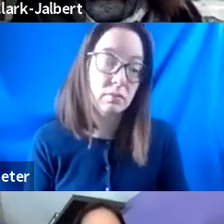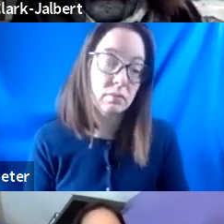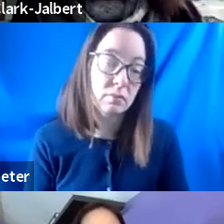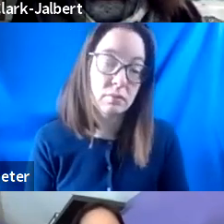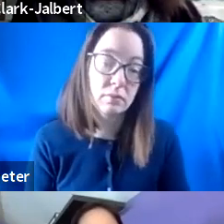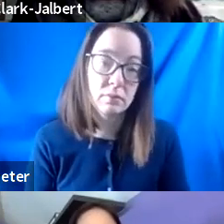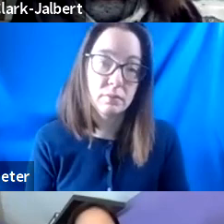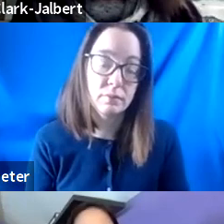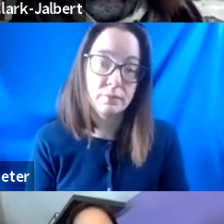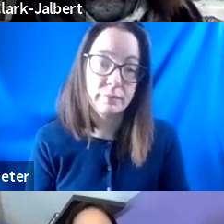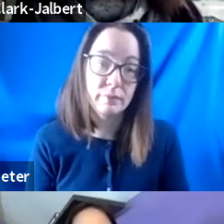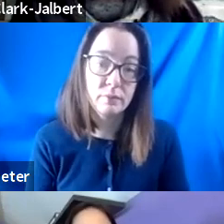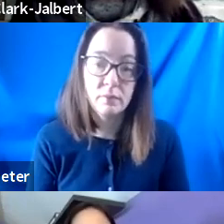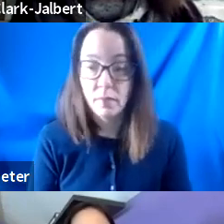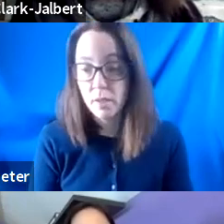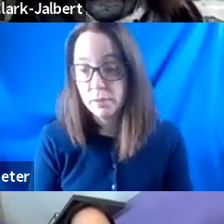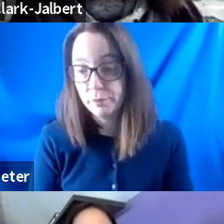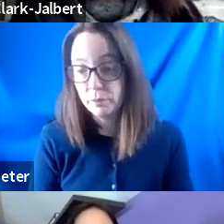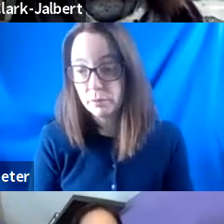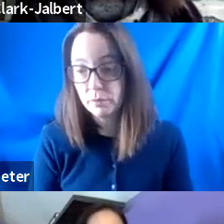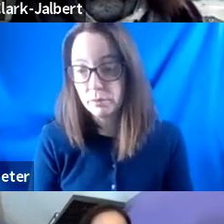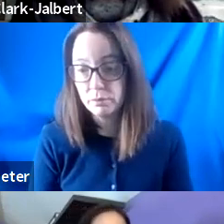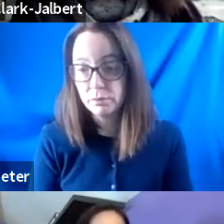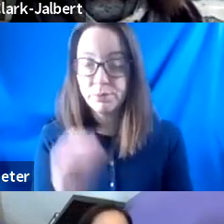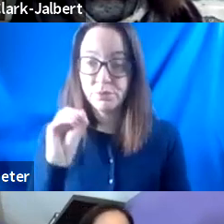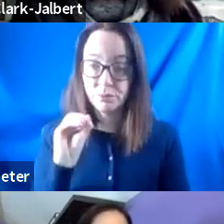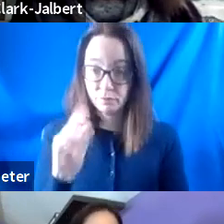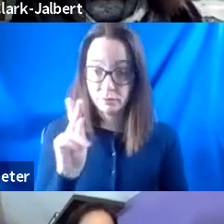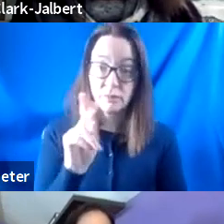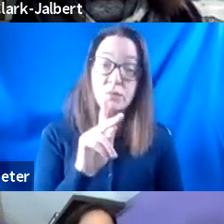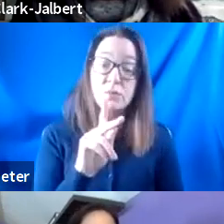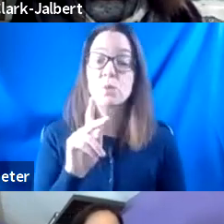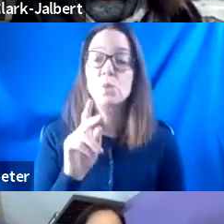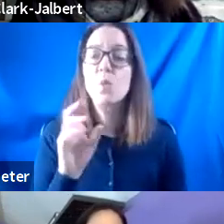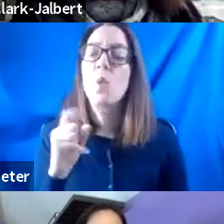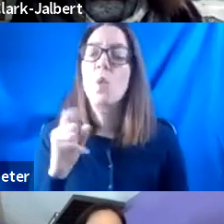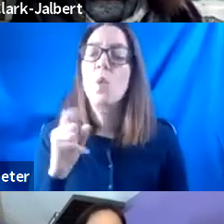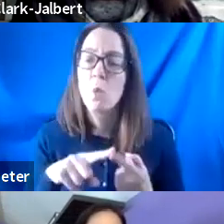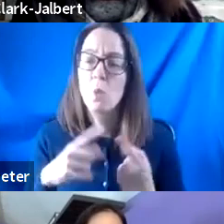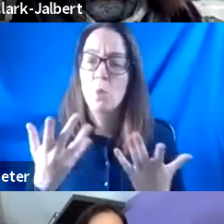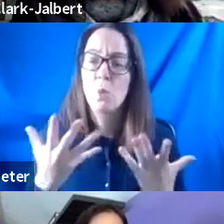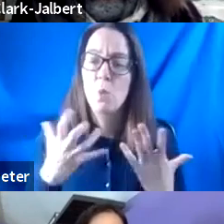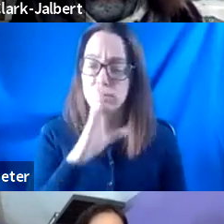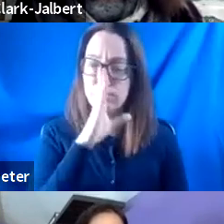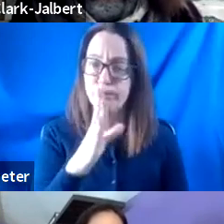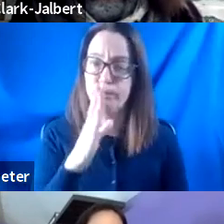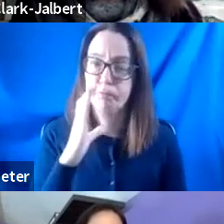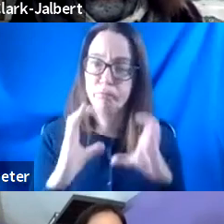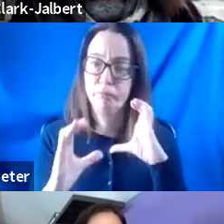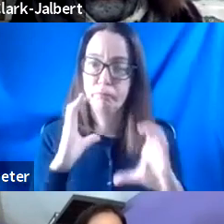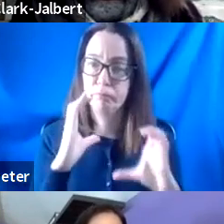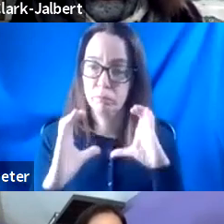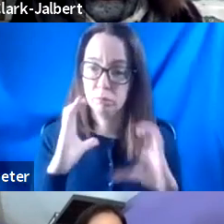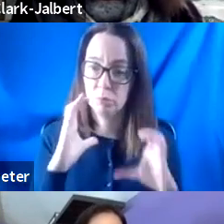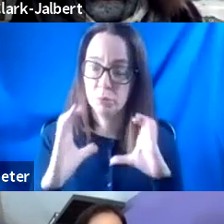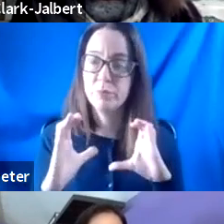All right, so when we're wanting to have a direct conversation with somebody, there's a way that we can do what